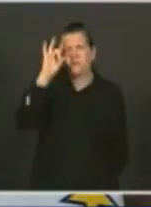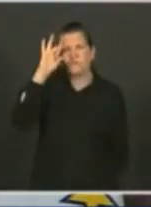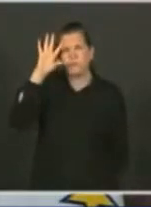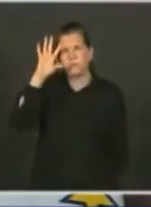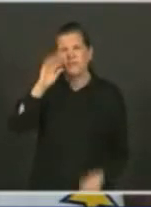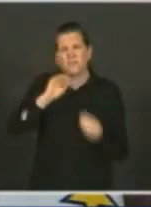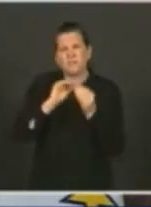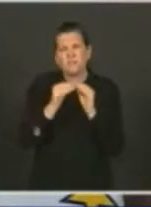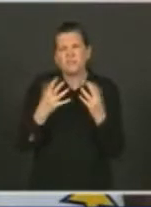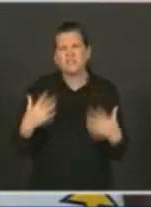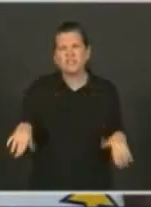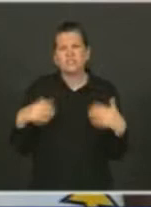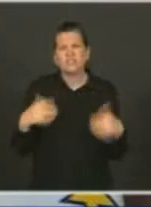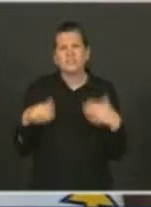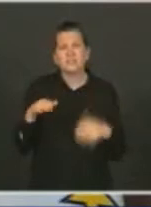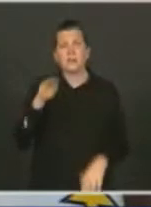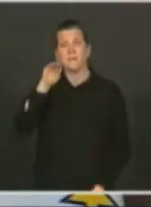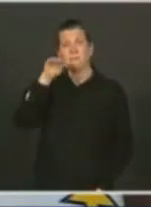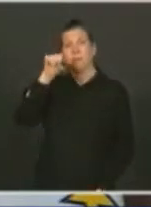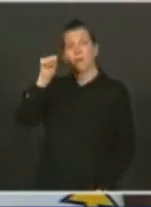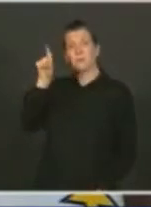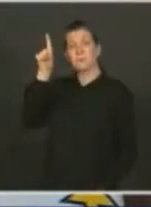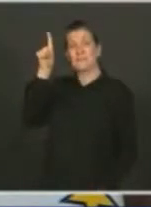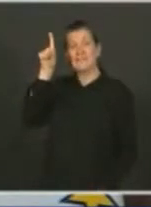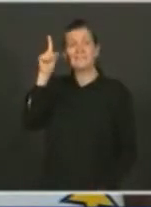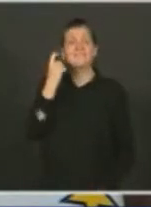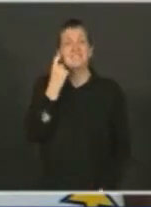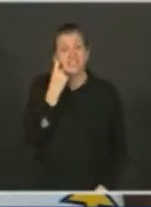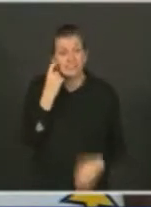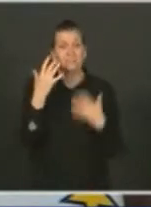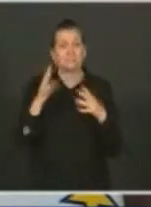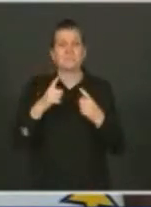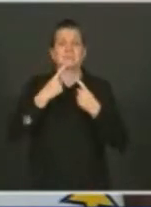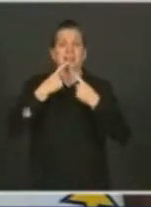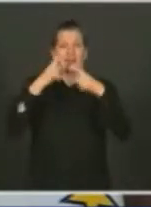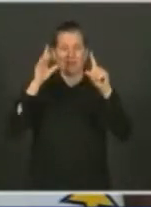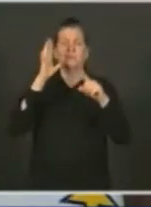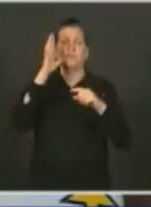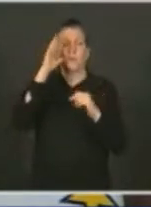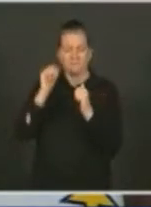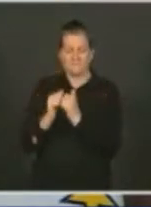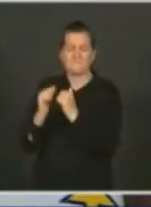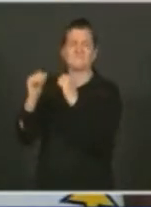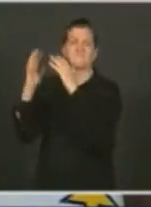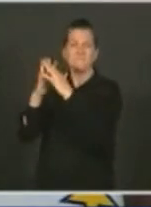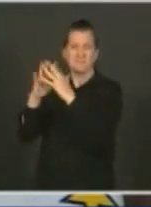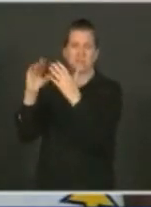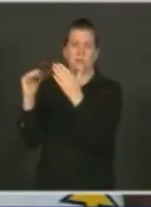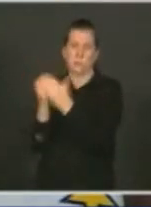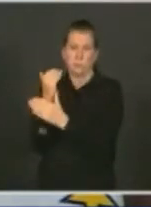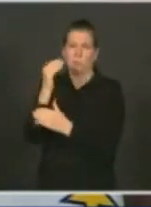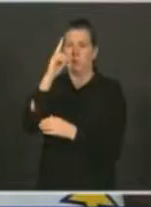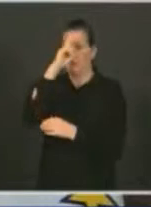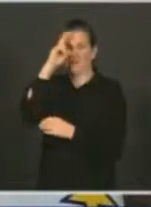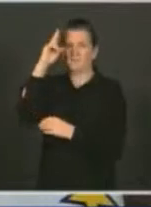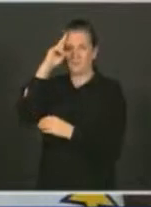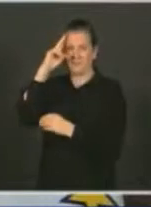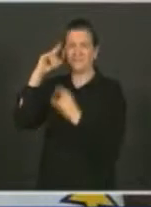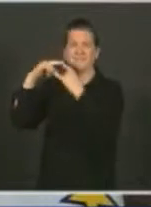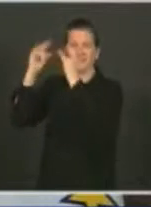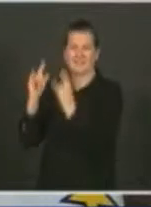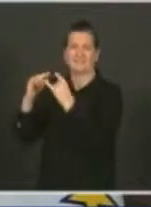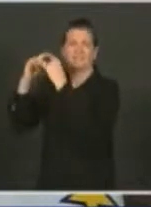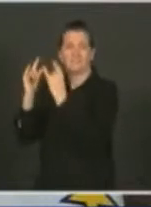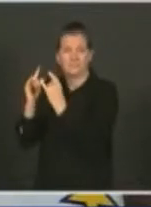Massachusetts announced 2 days ago they're building new field hospitals. New York followed our lead and